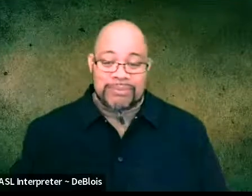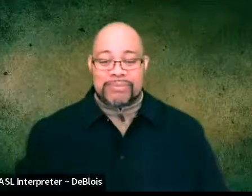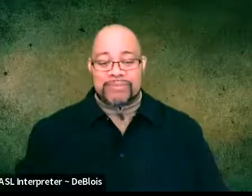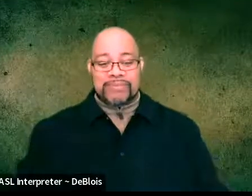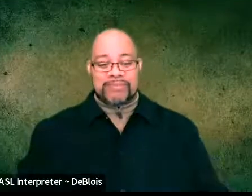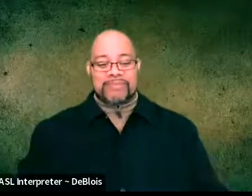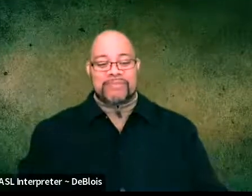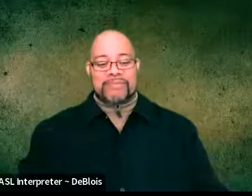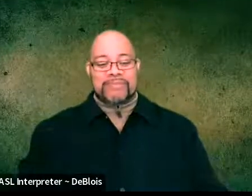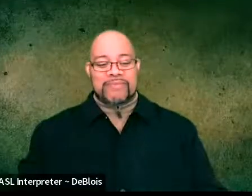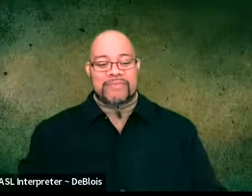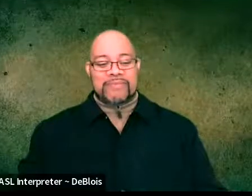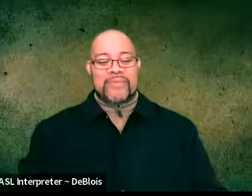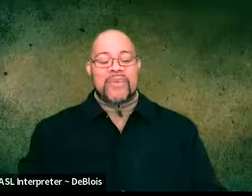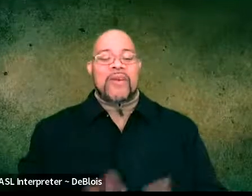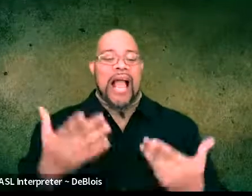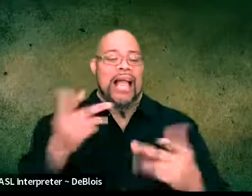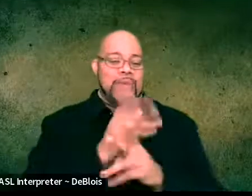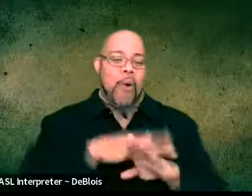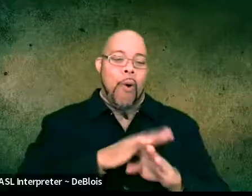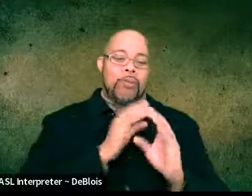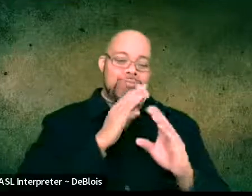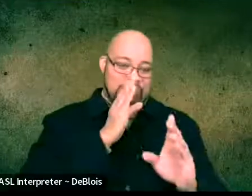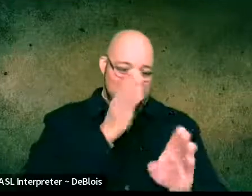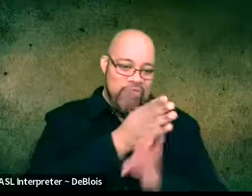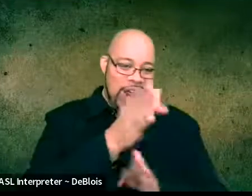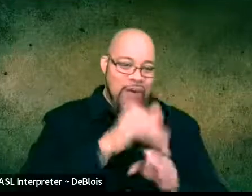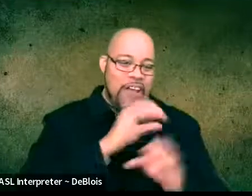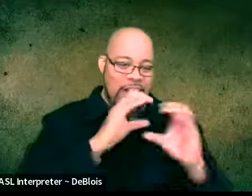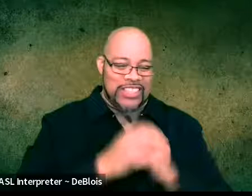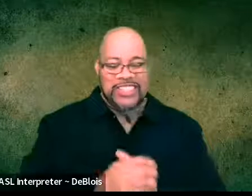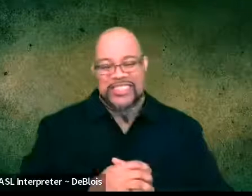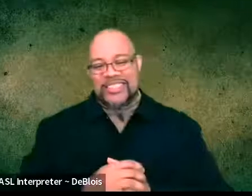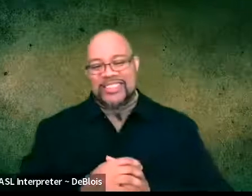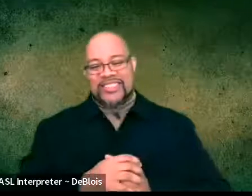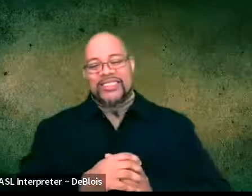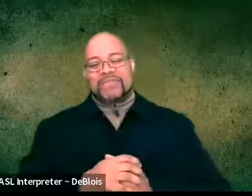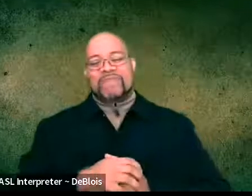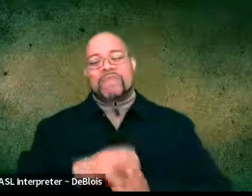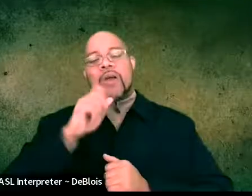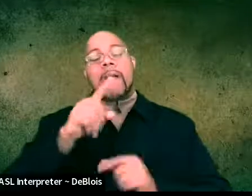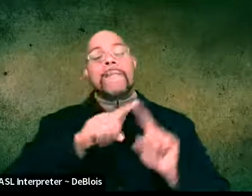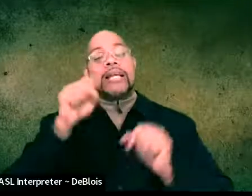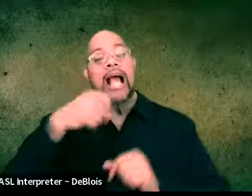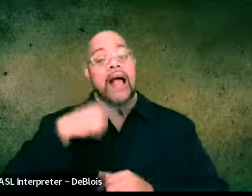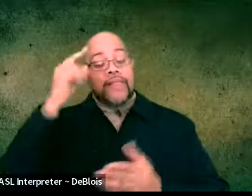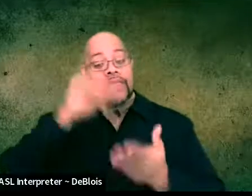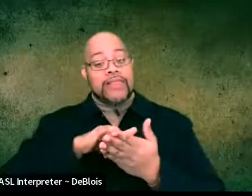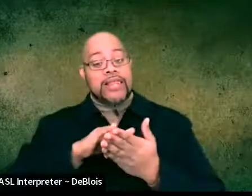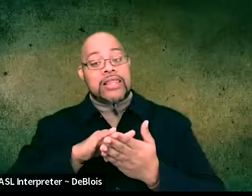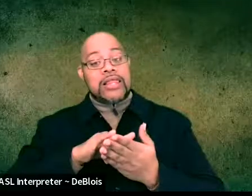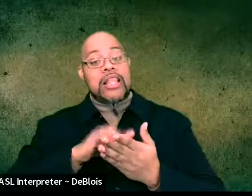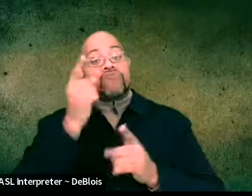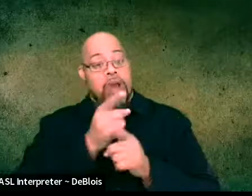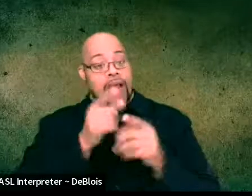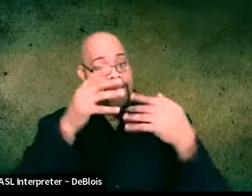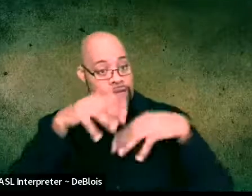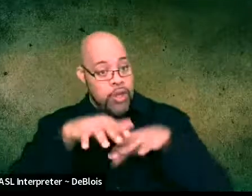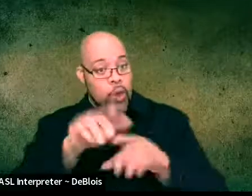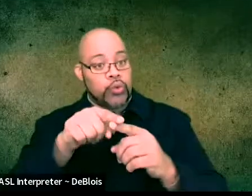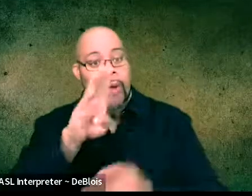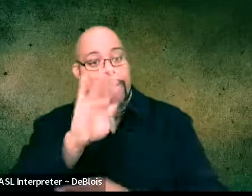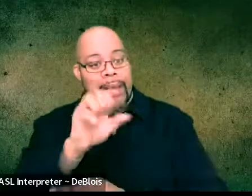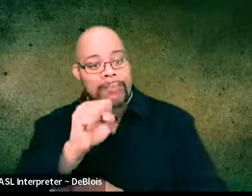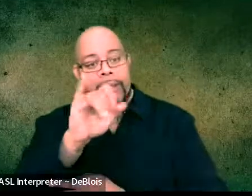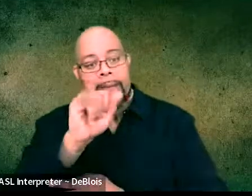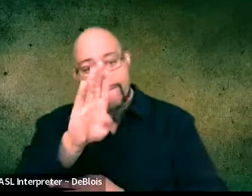enjoy conversation. Exactly. But yeah, I think that, well, I was right. It does flow right into the BIMS